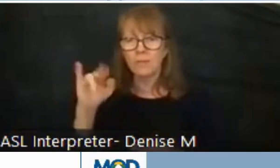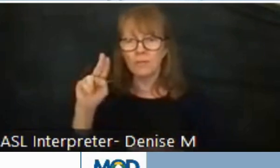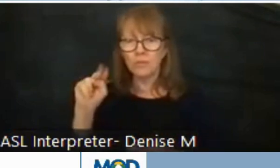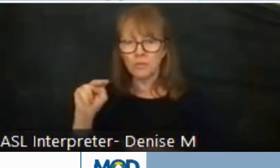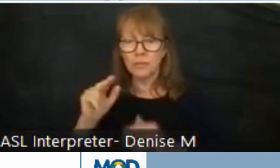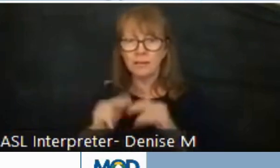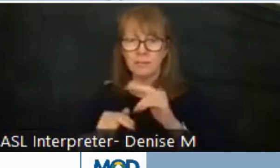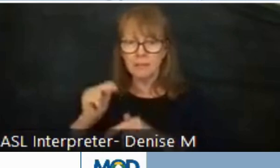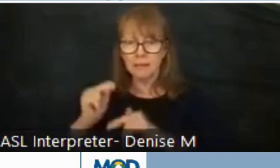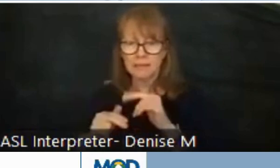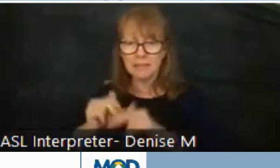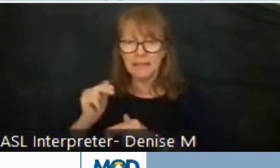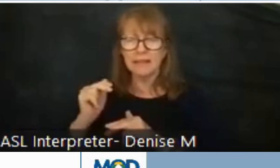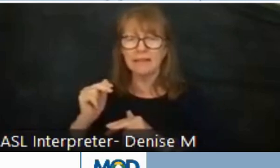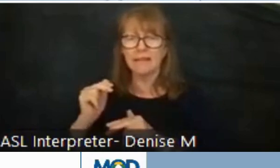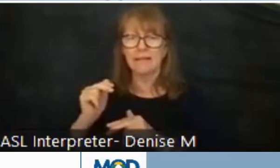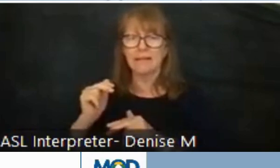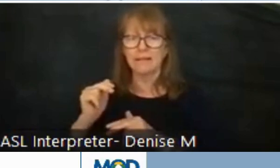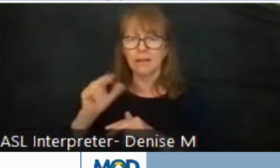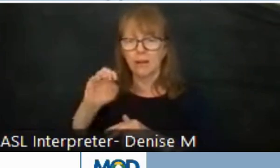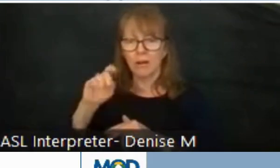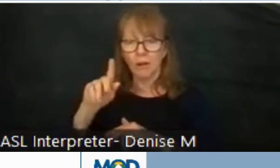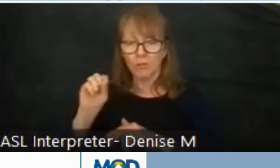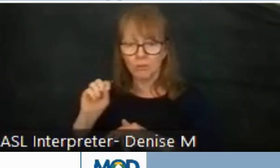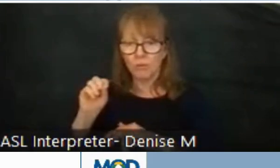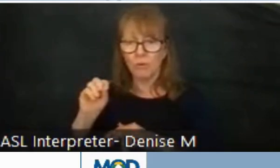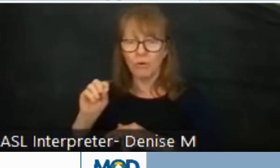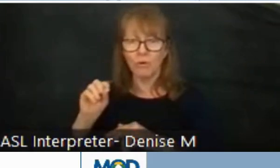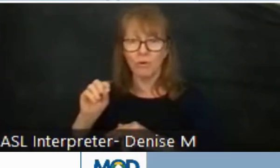spent almost all their money on a new roof.